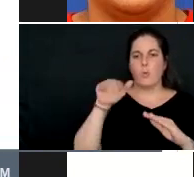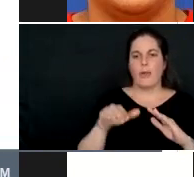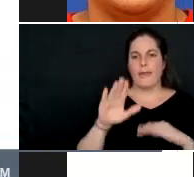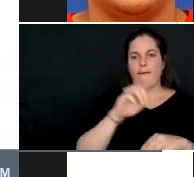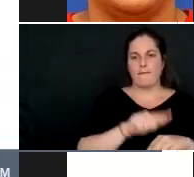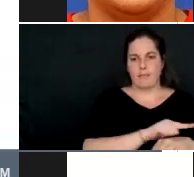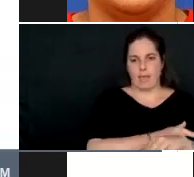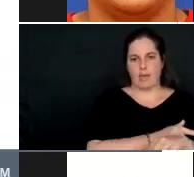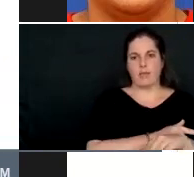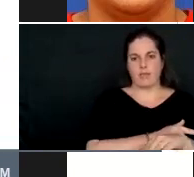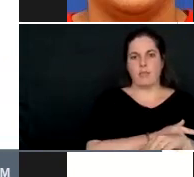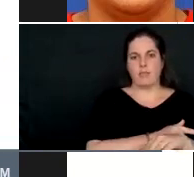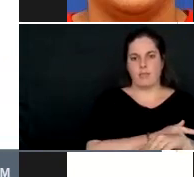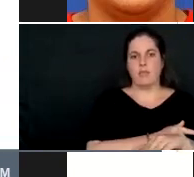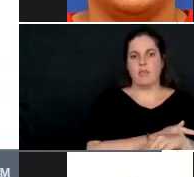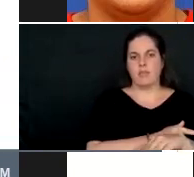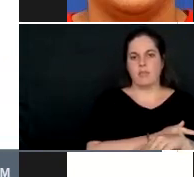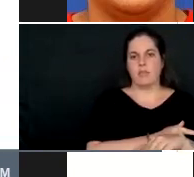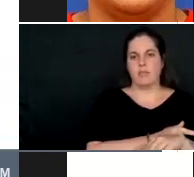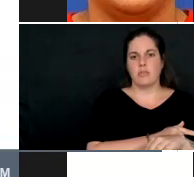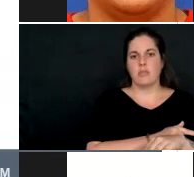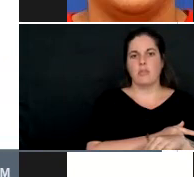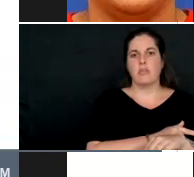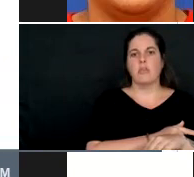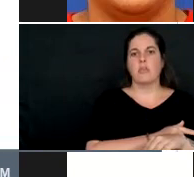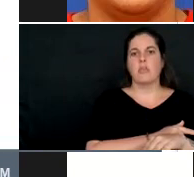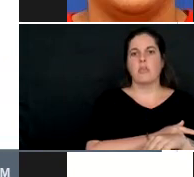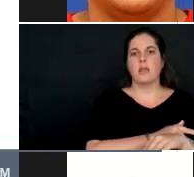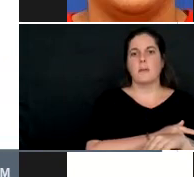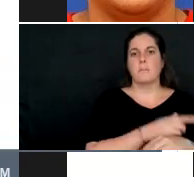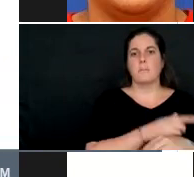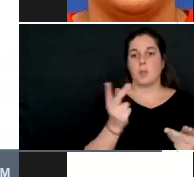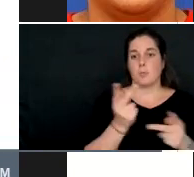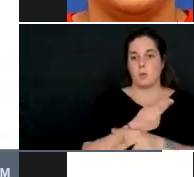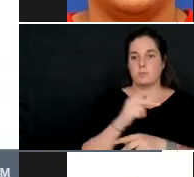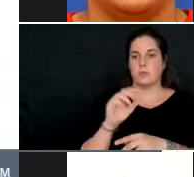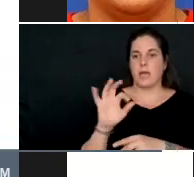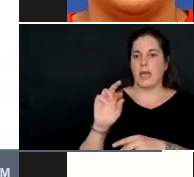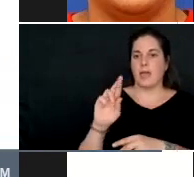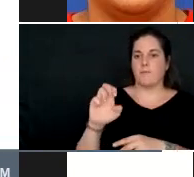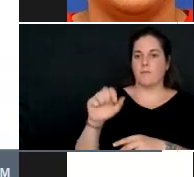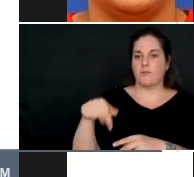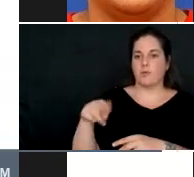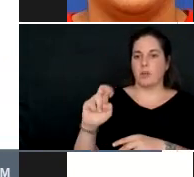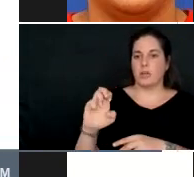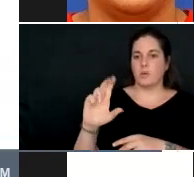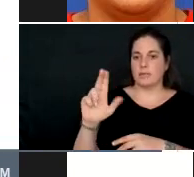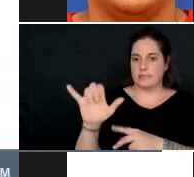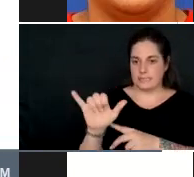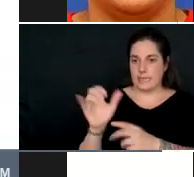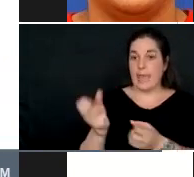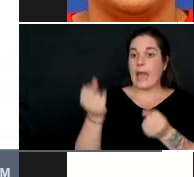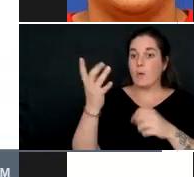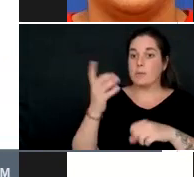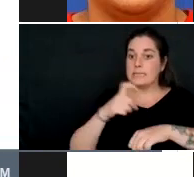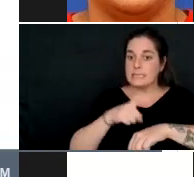wave, okay? When we multiply the frequency of the wave, remember frequency is how many times